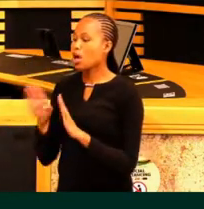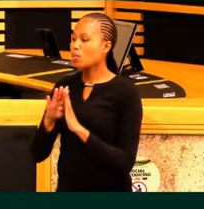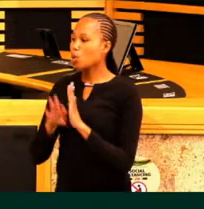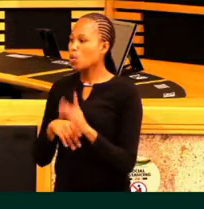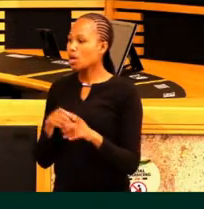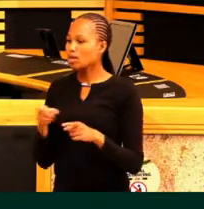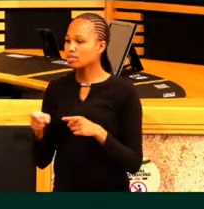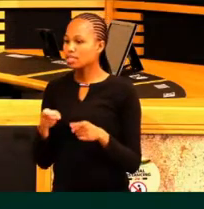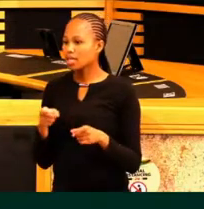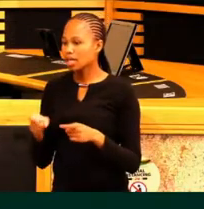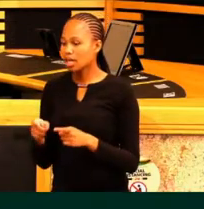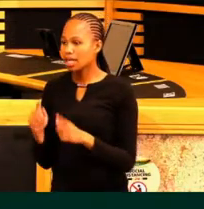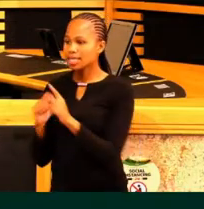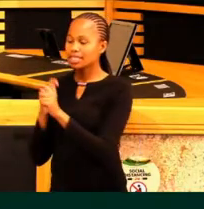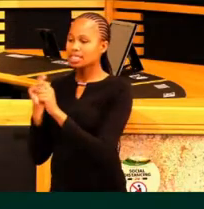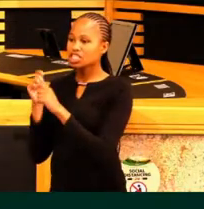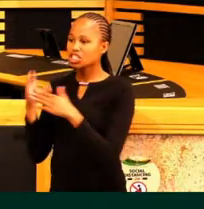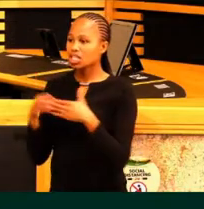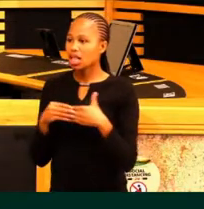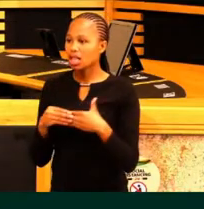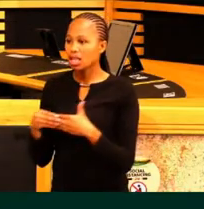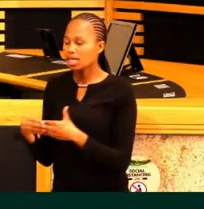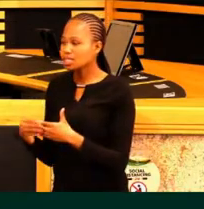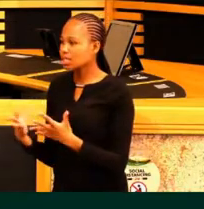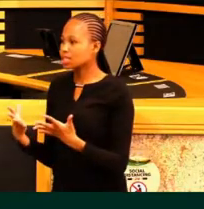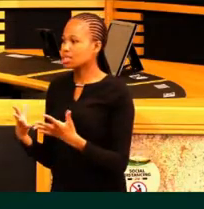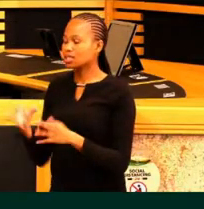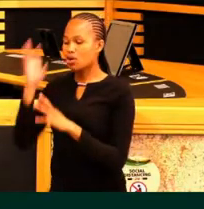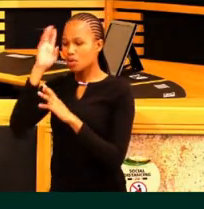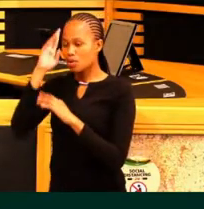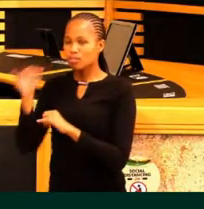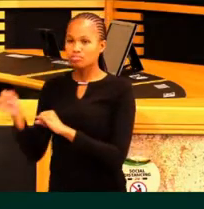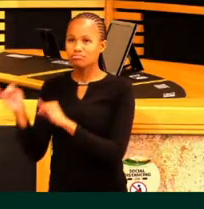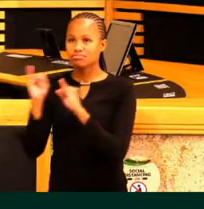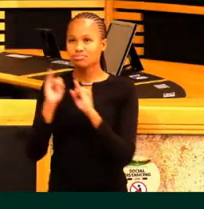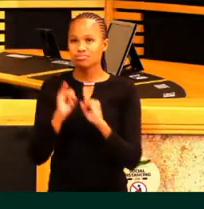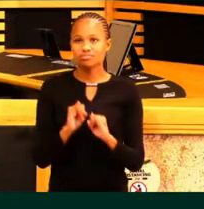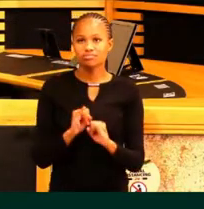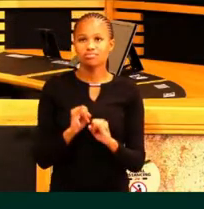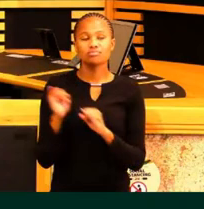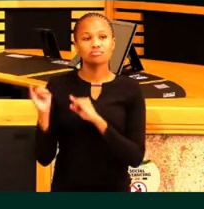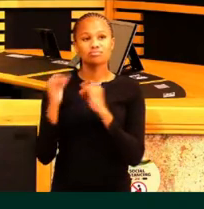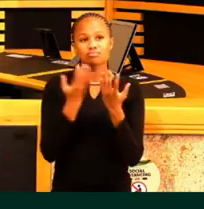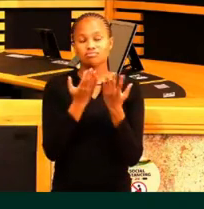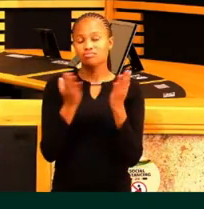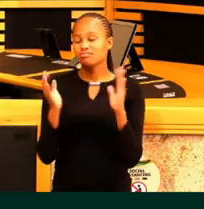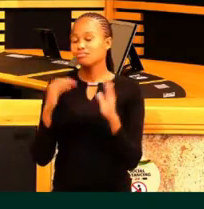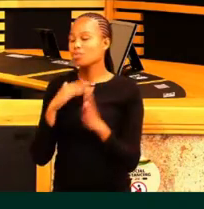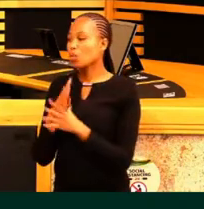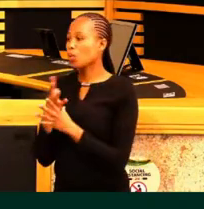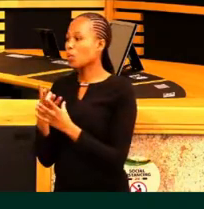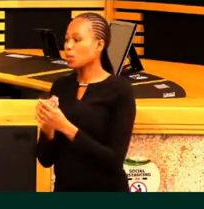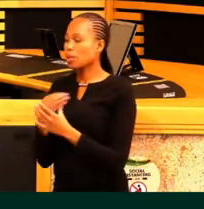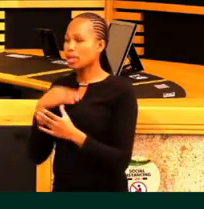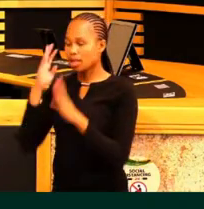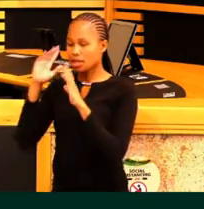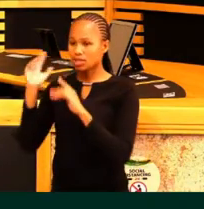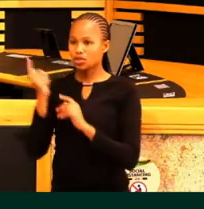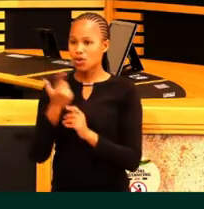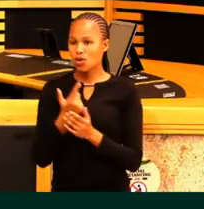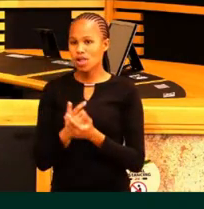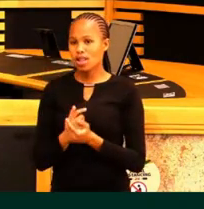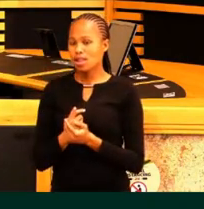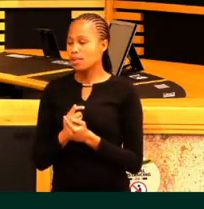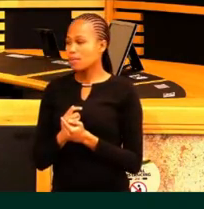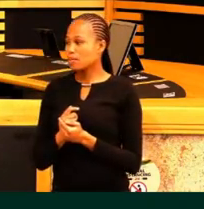at the traditional leaders honorable guest distinguished guest my colleagues I greet you all I am greatly